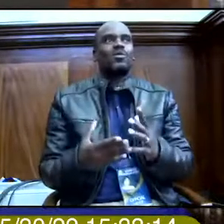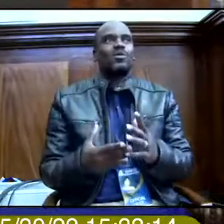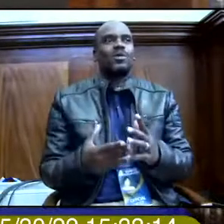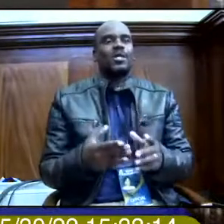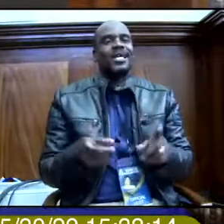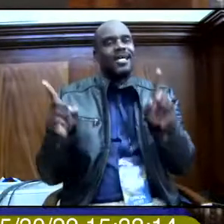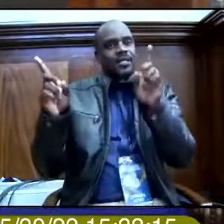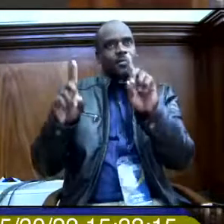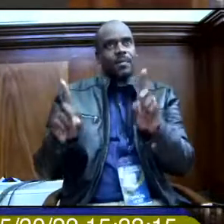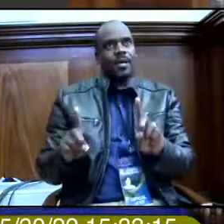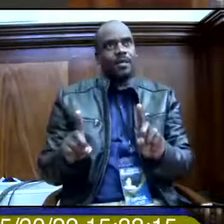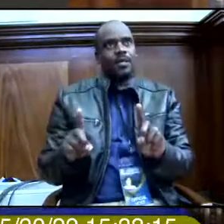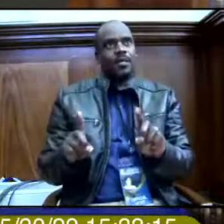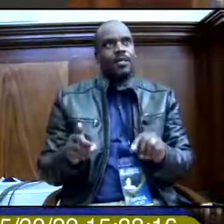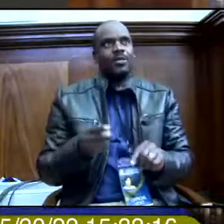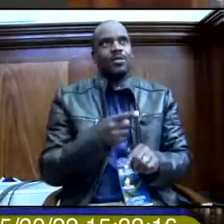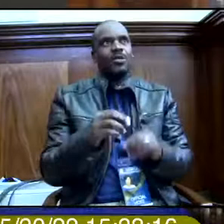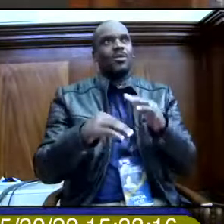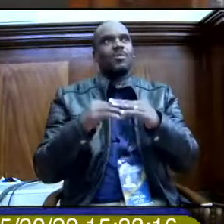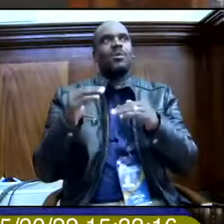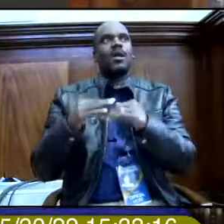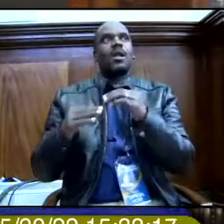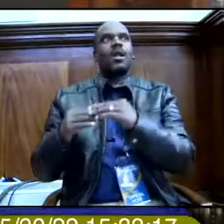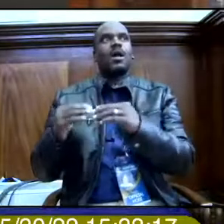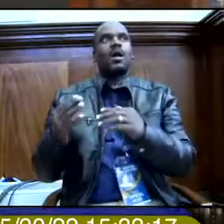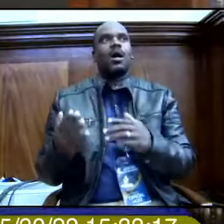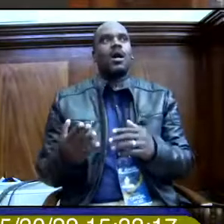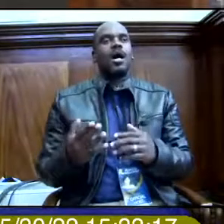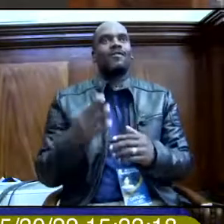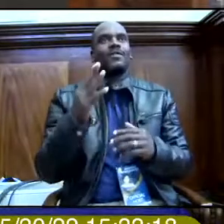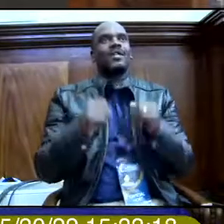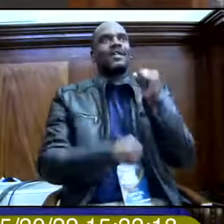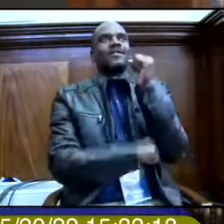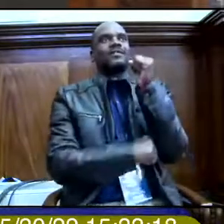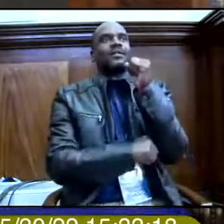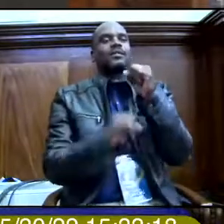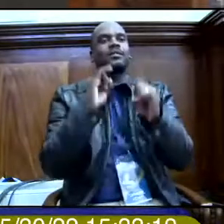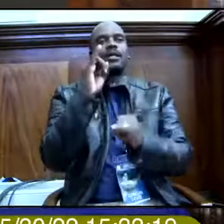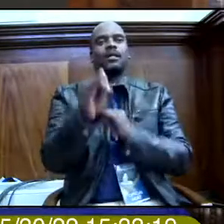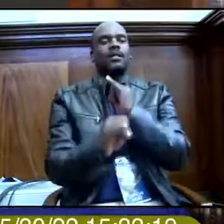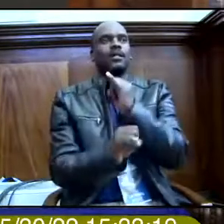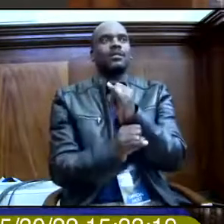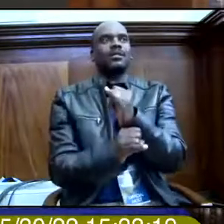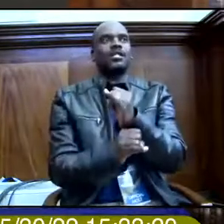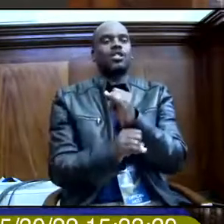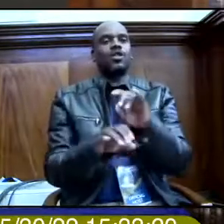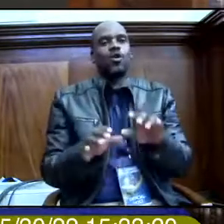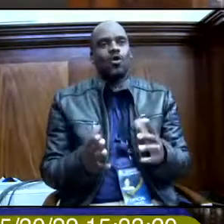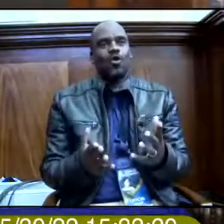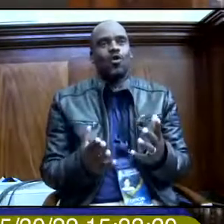especially to rebuild our manufacturing and construction industries for ecological conscious